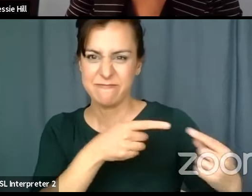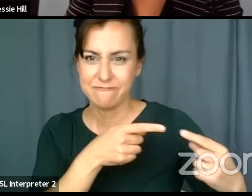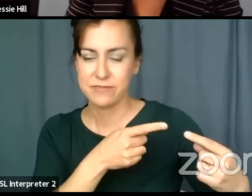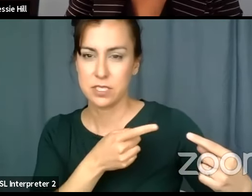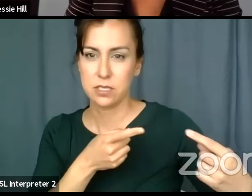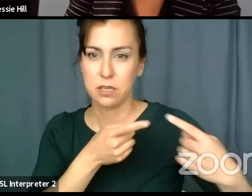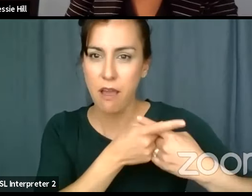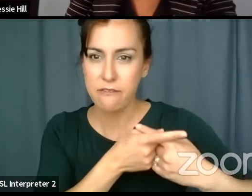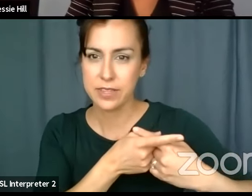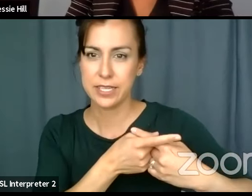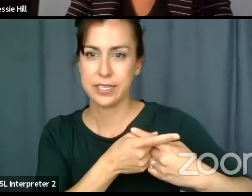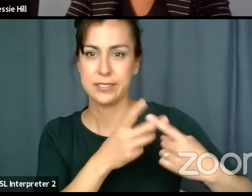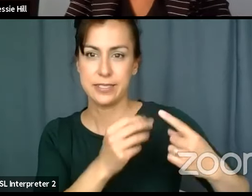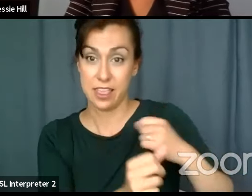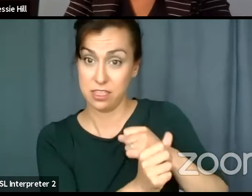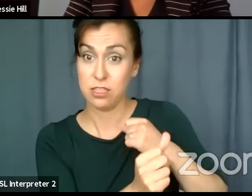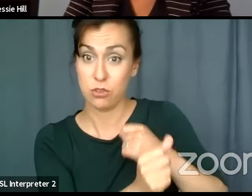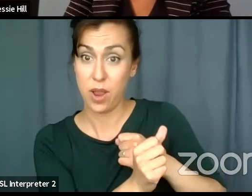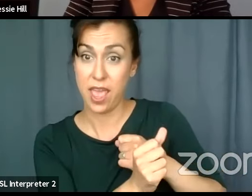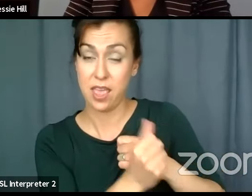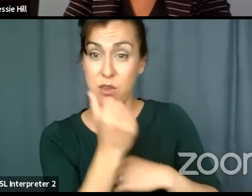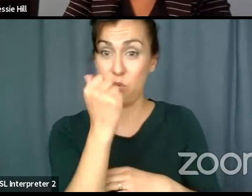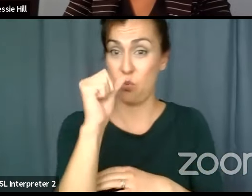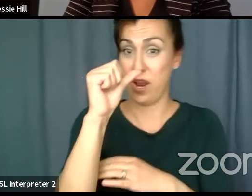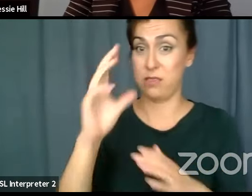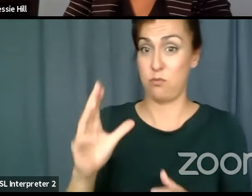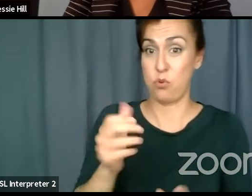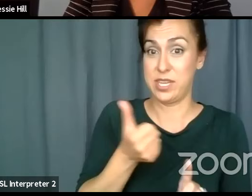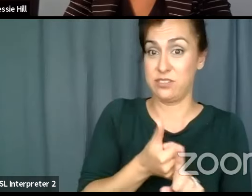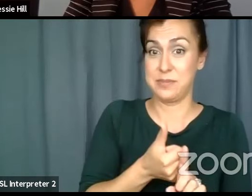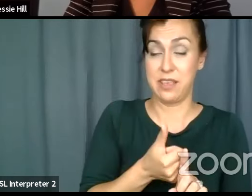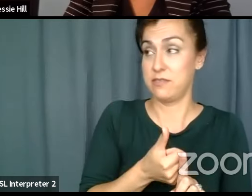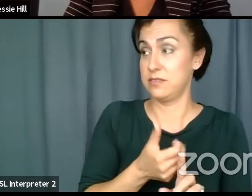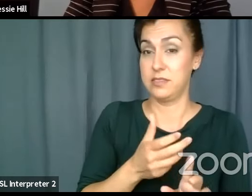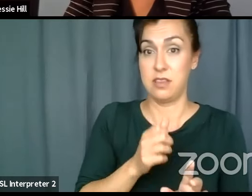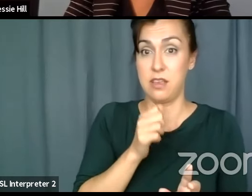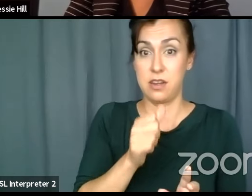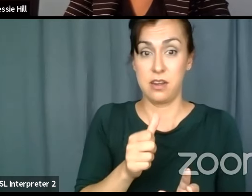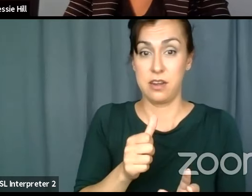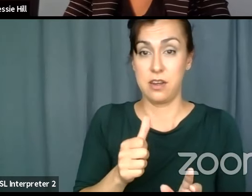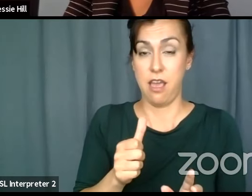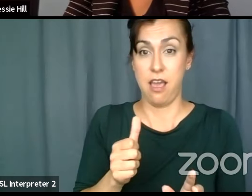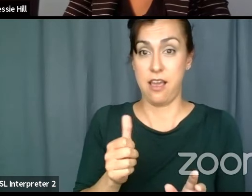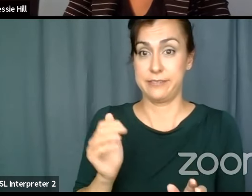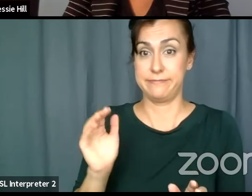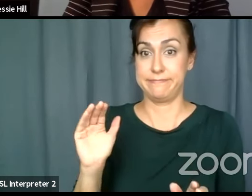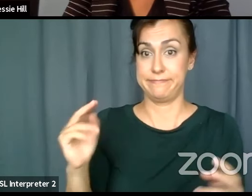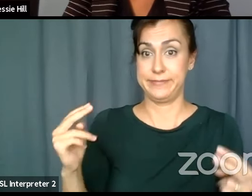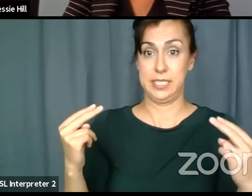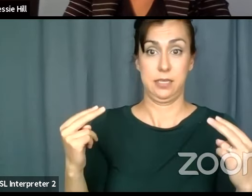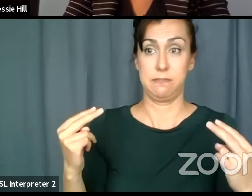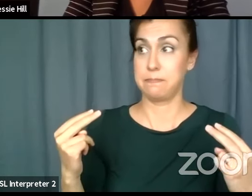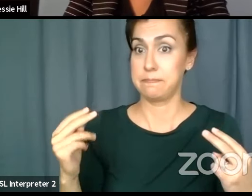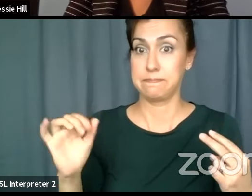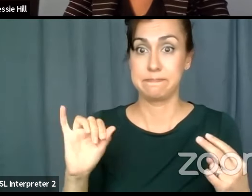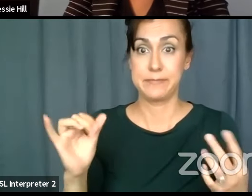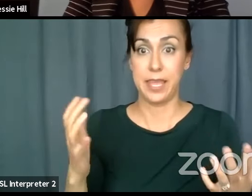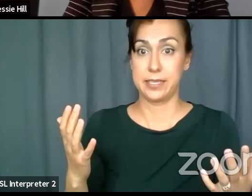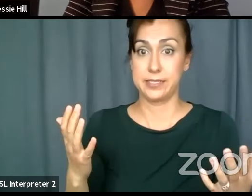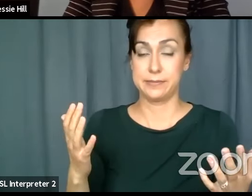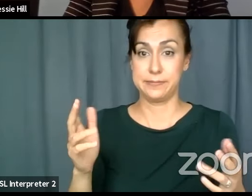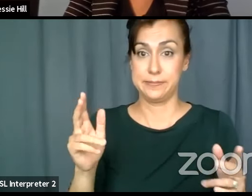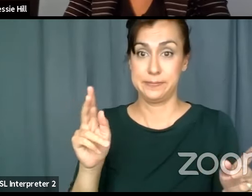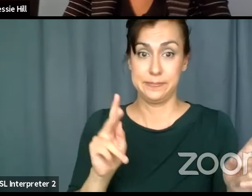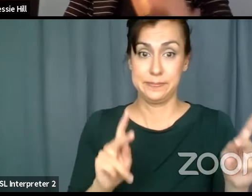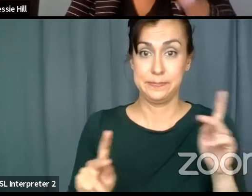threat, where the protesters are not just looking like people who they are bound